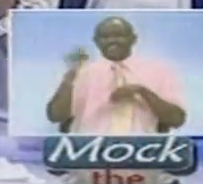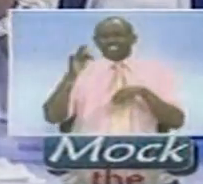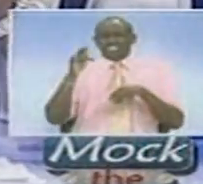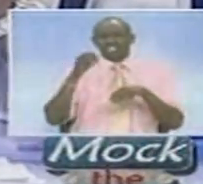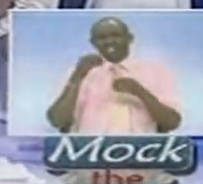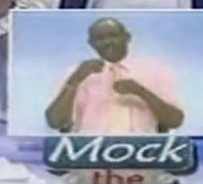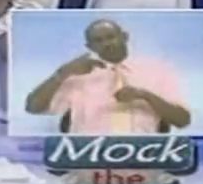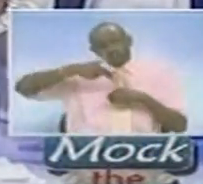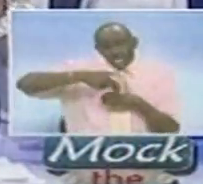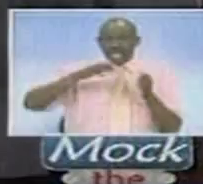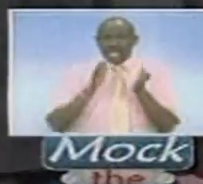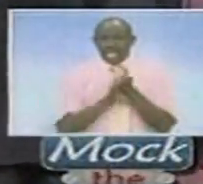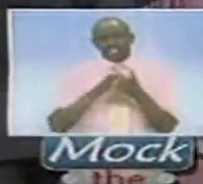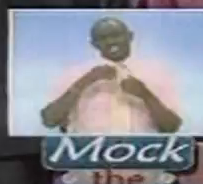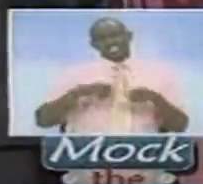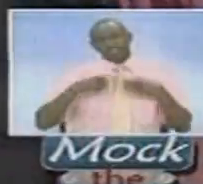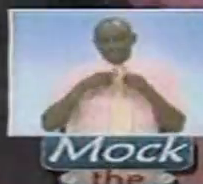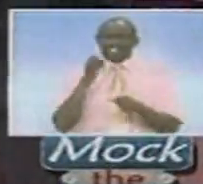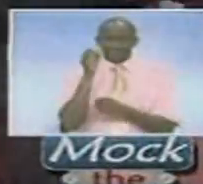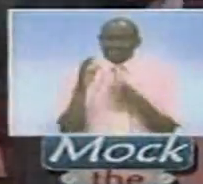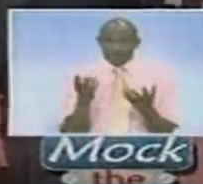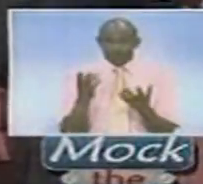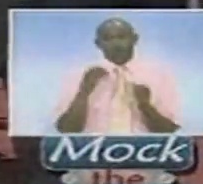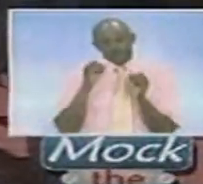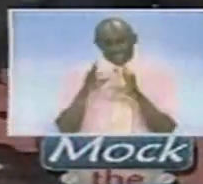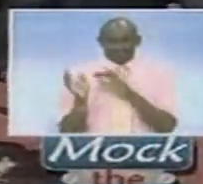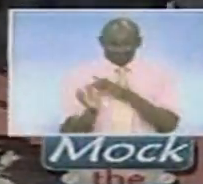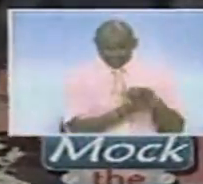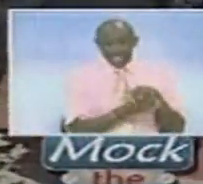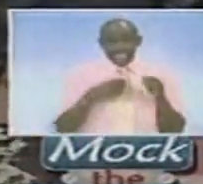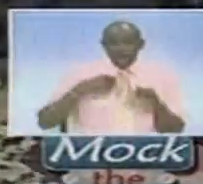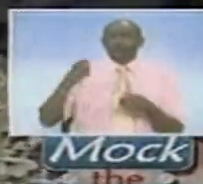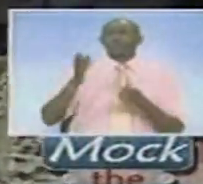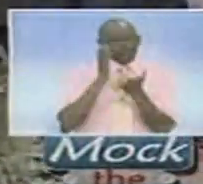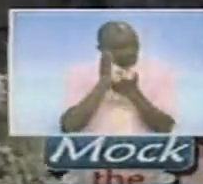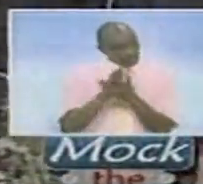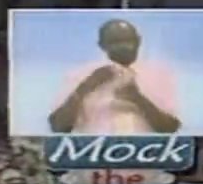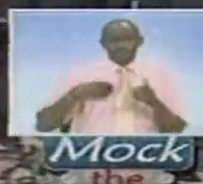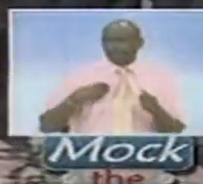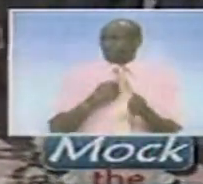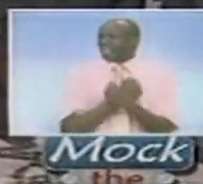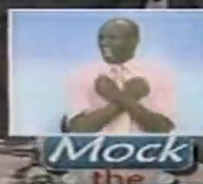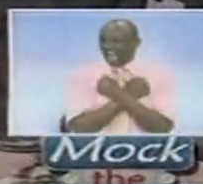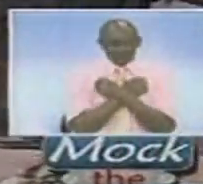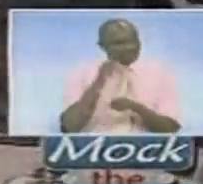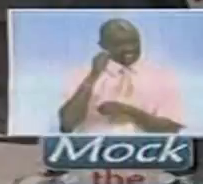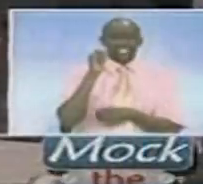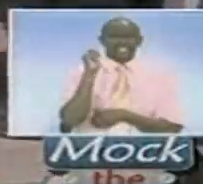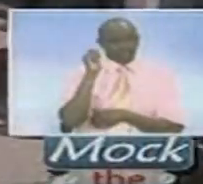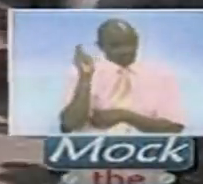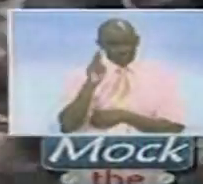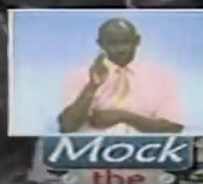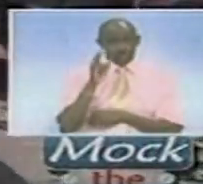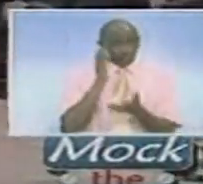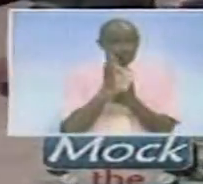prices of fuel and the cost of living. Moving on, it has now been certified that we indeed love our president. In